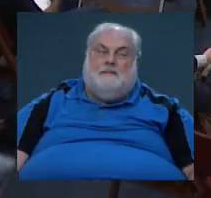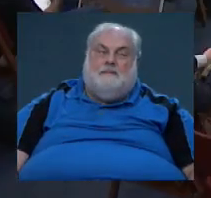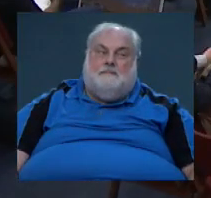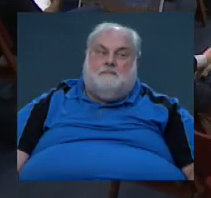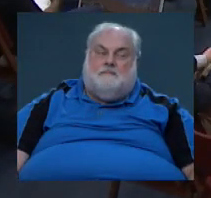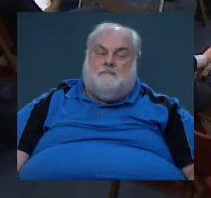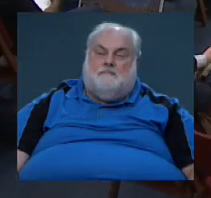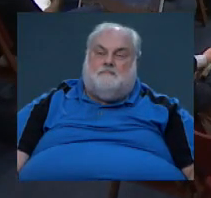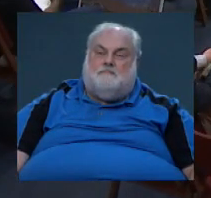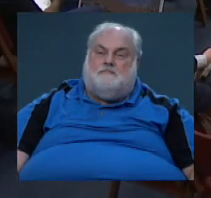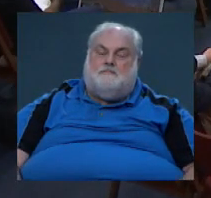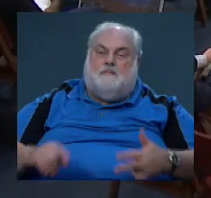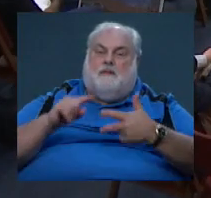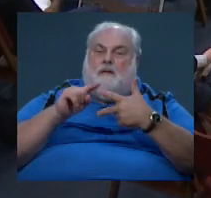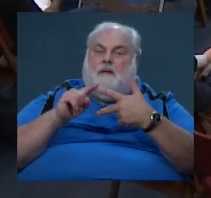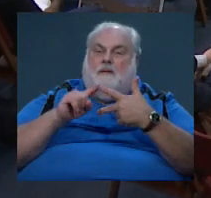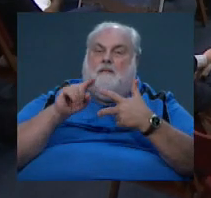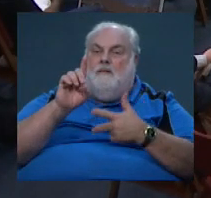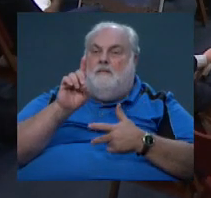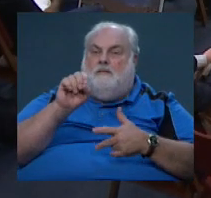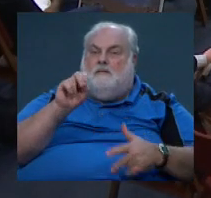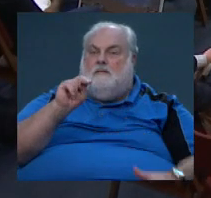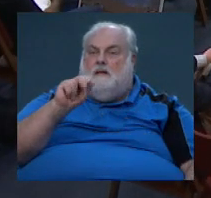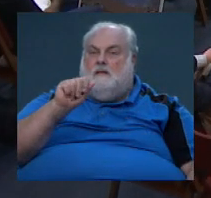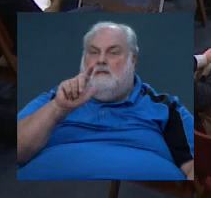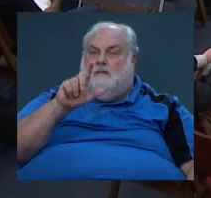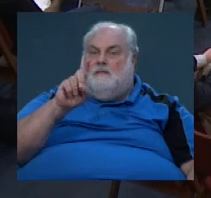Thank you. Donald Mitchell.